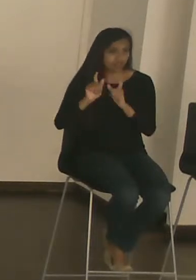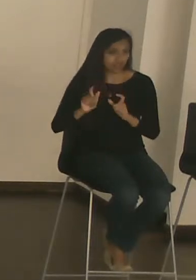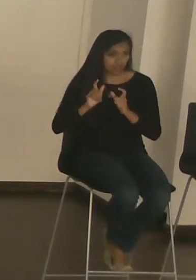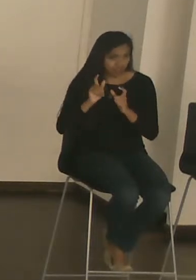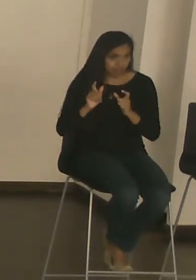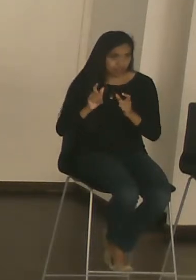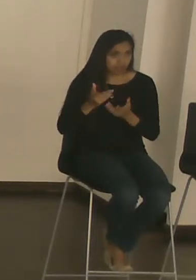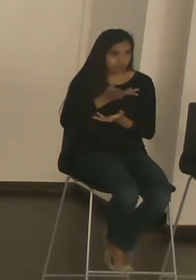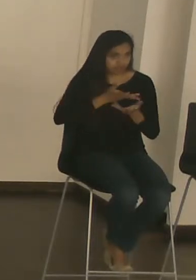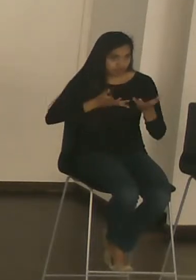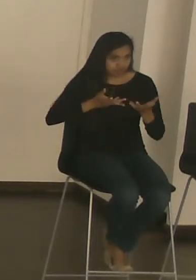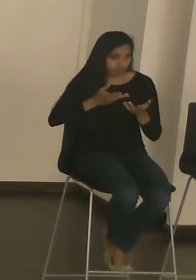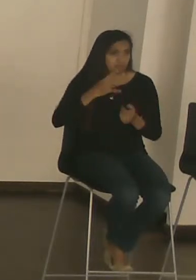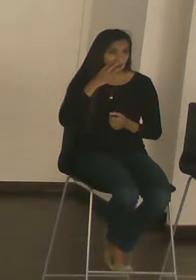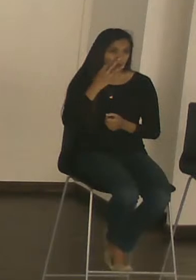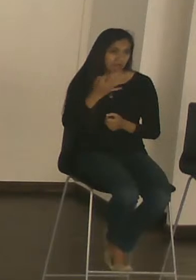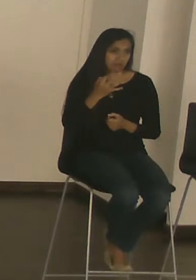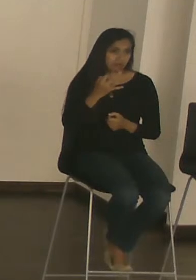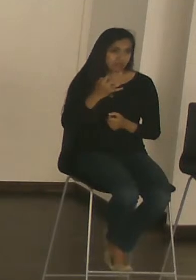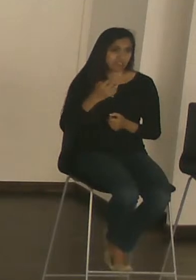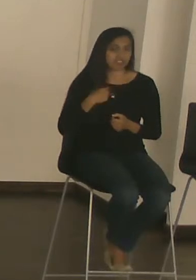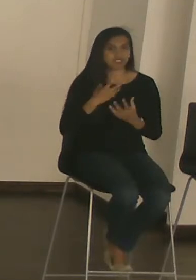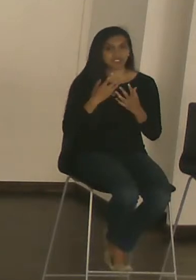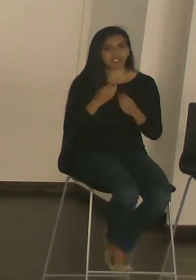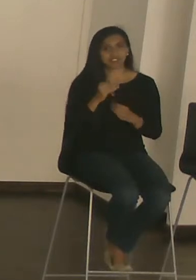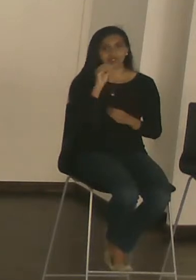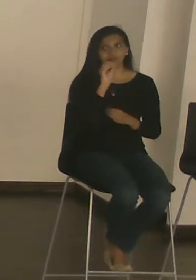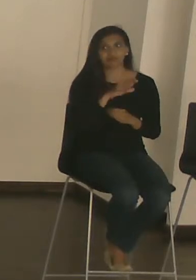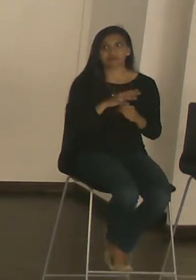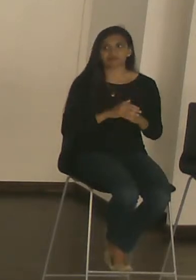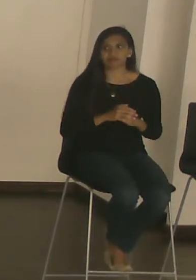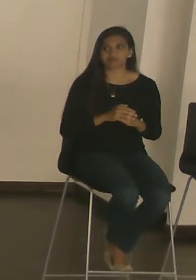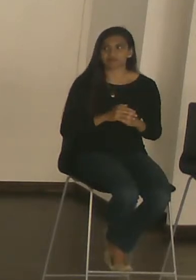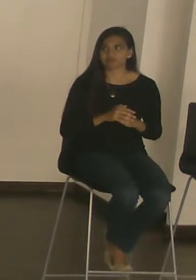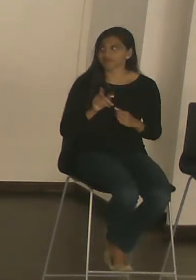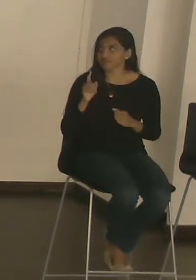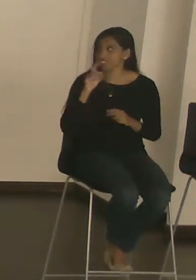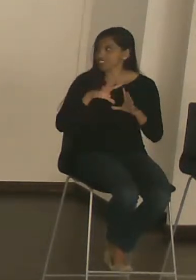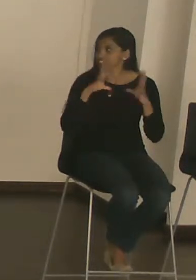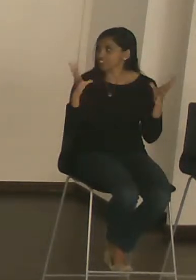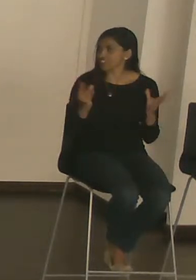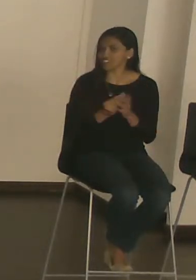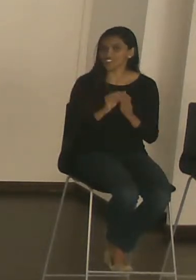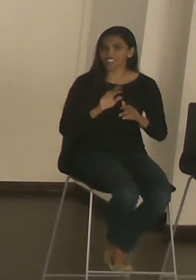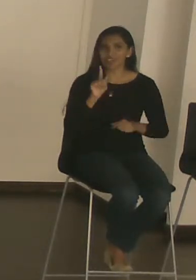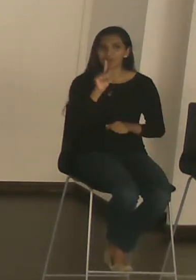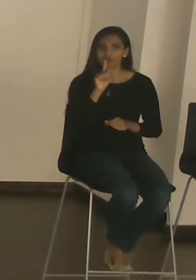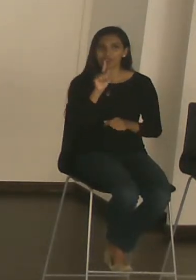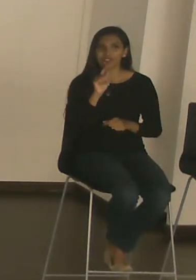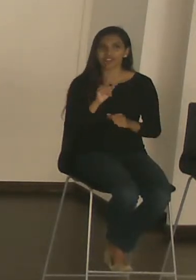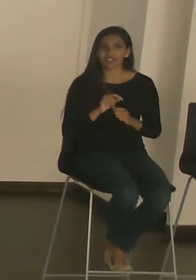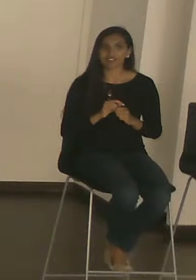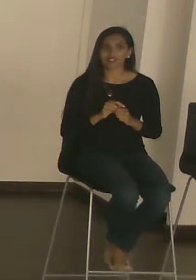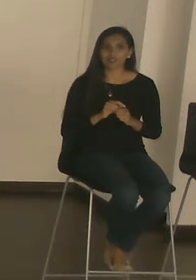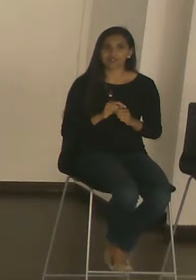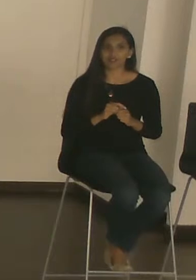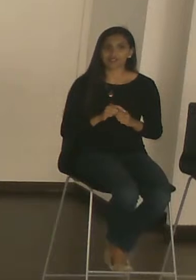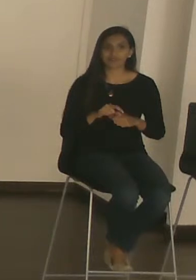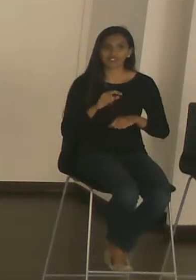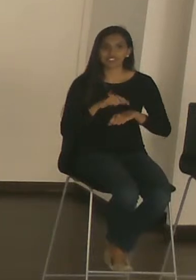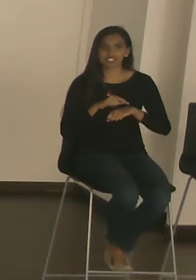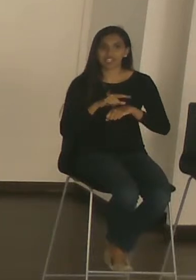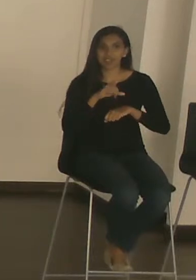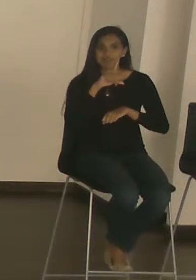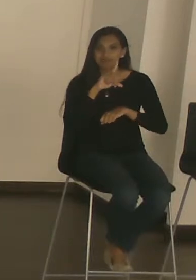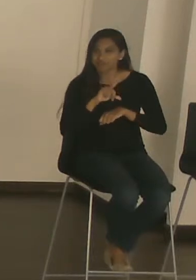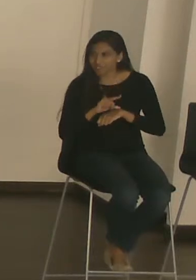And yeah, I think that's all from us, unless you want to say No, no, no, something else. no, no. I And think we've overshot. I think we've overshot the 2 minutes. Renuka's dying to get off